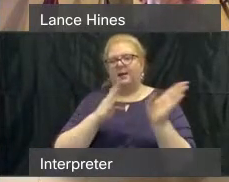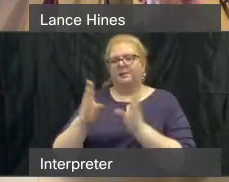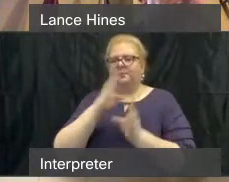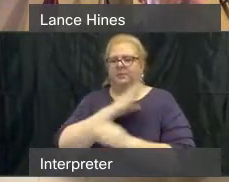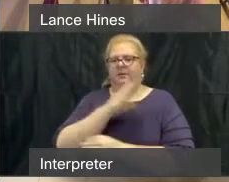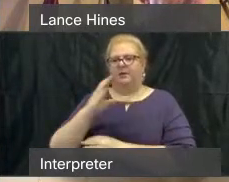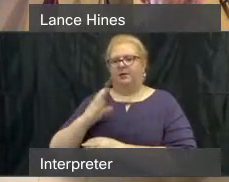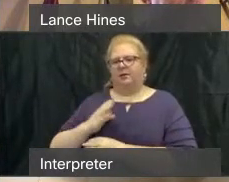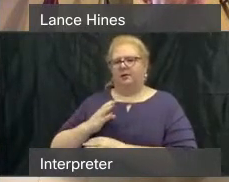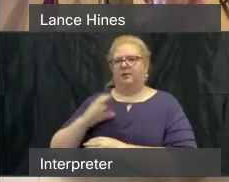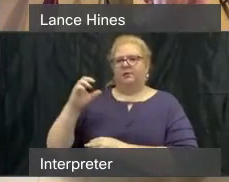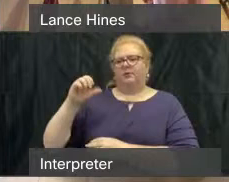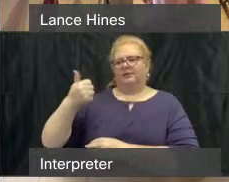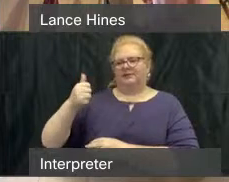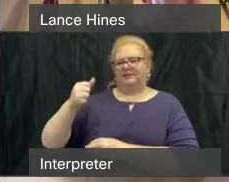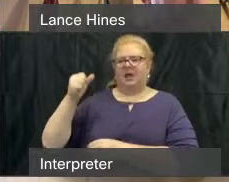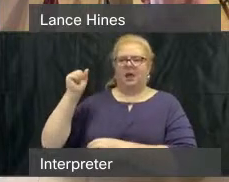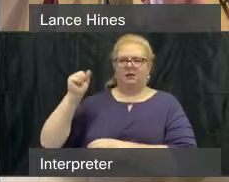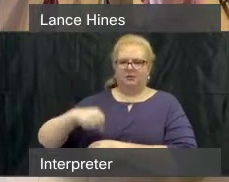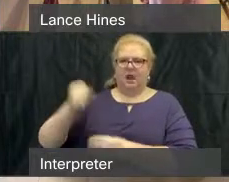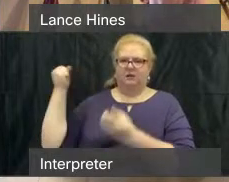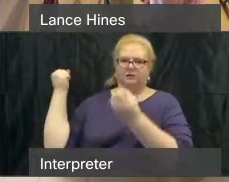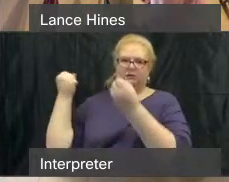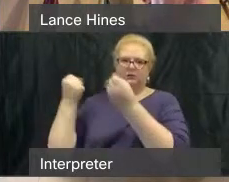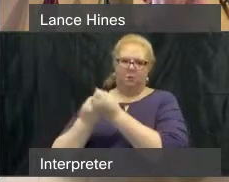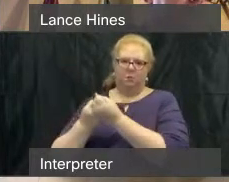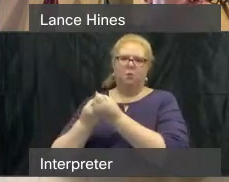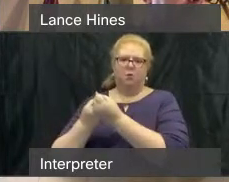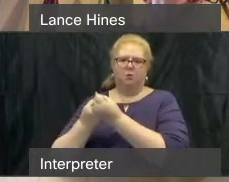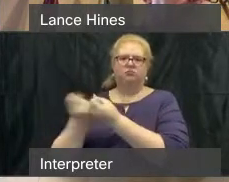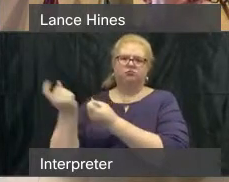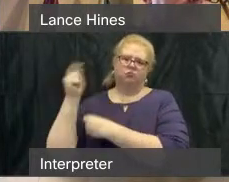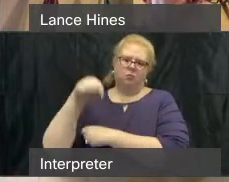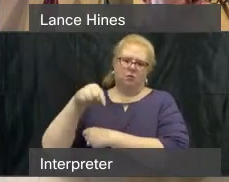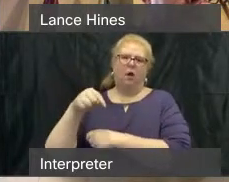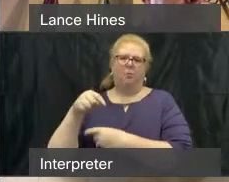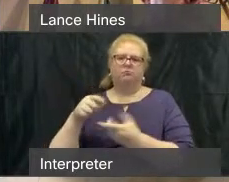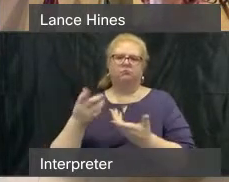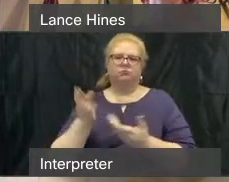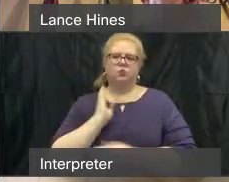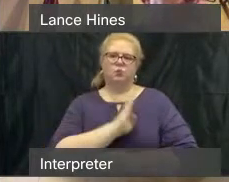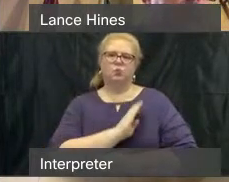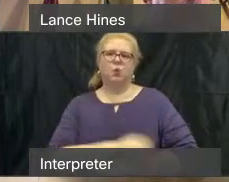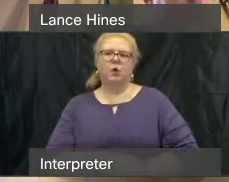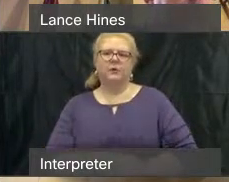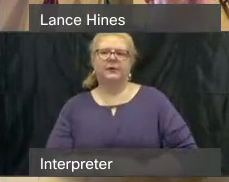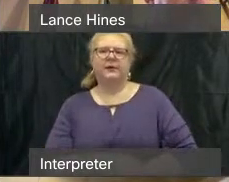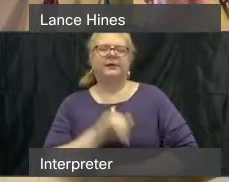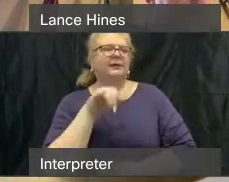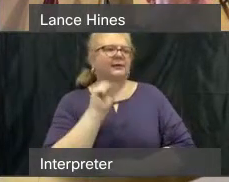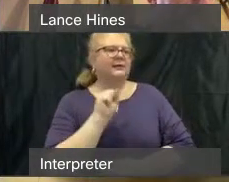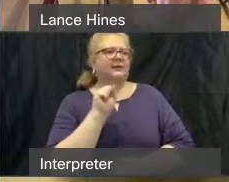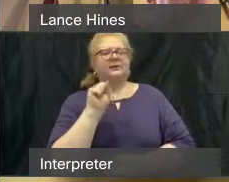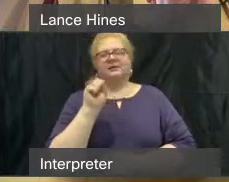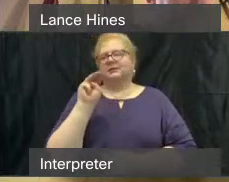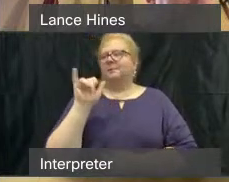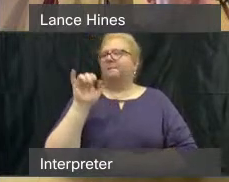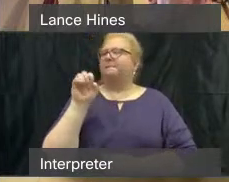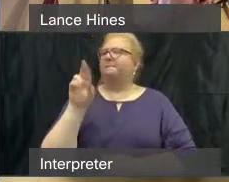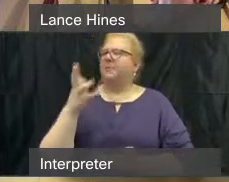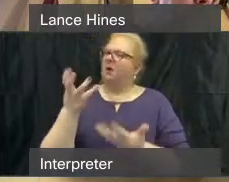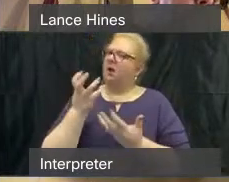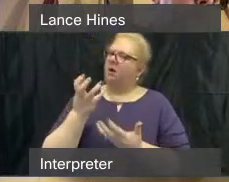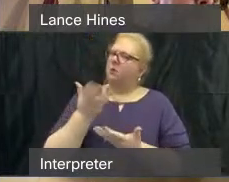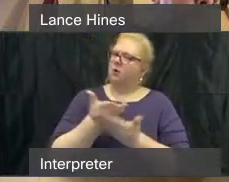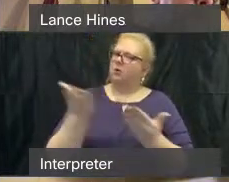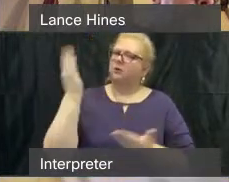voted 10 ayes for it to come before the board. Okay. But, Mayor, I just wanted the board to know that it's